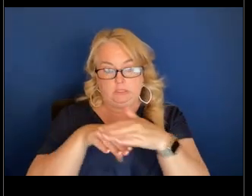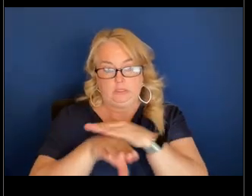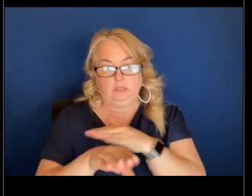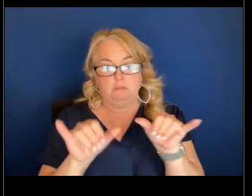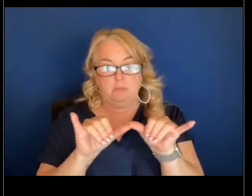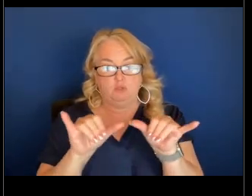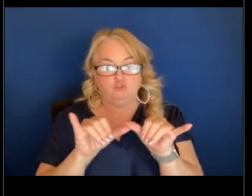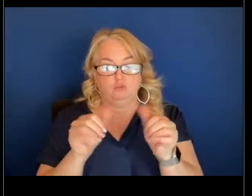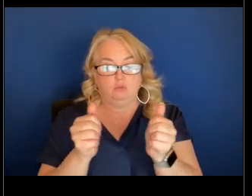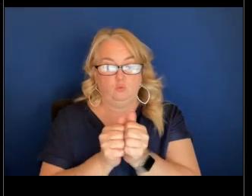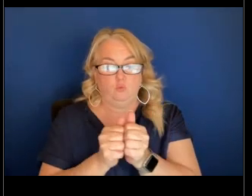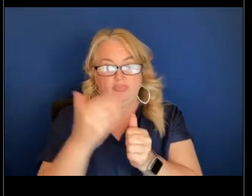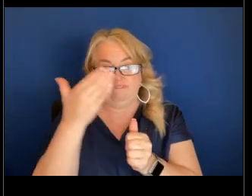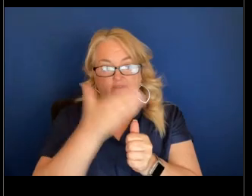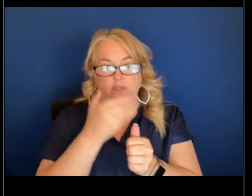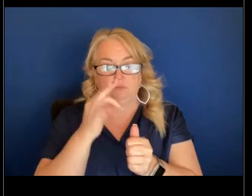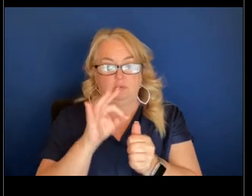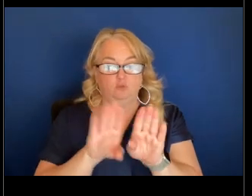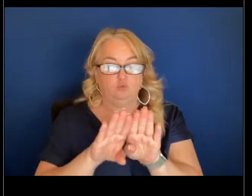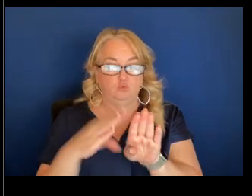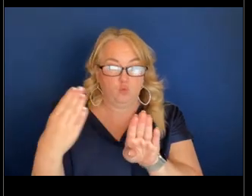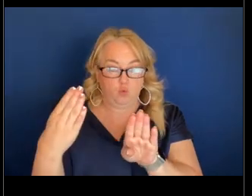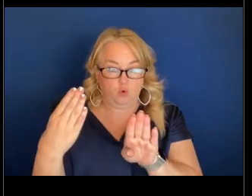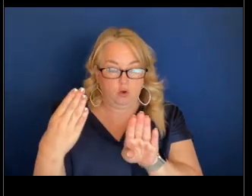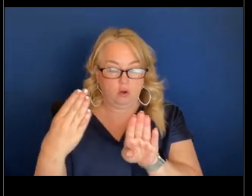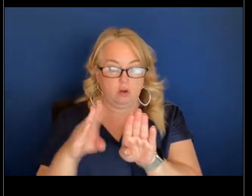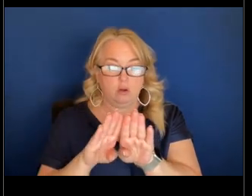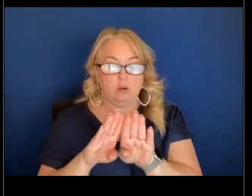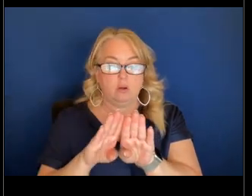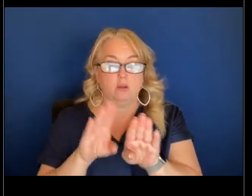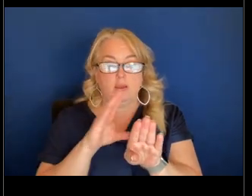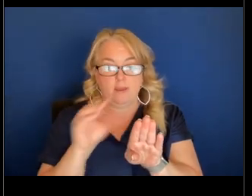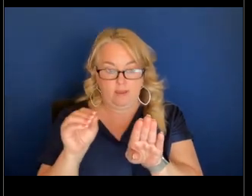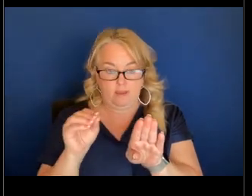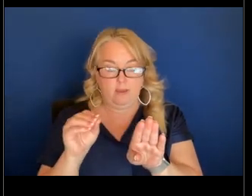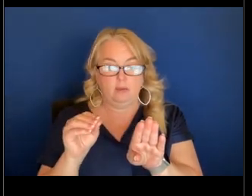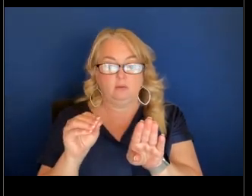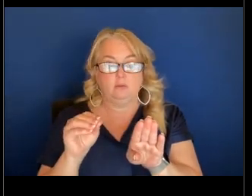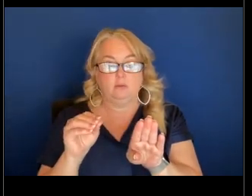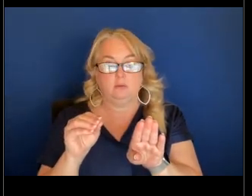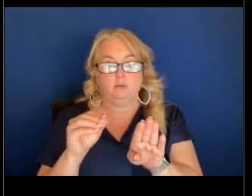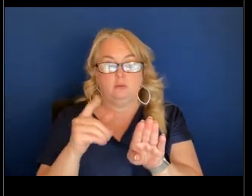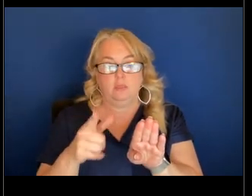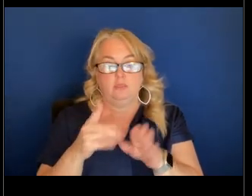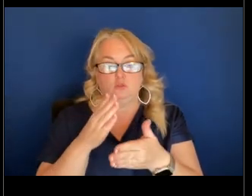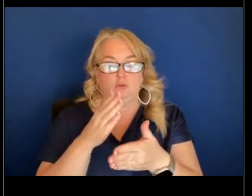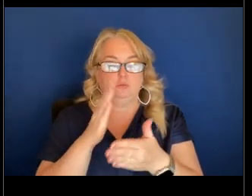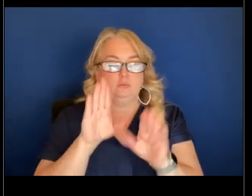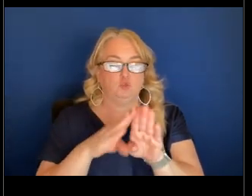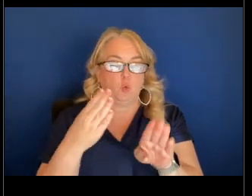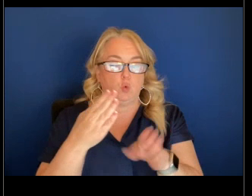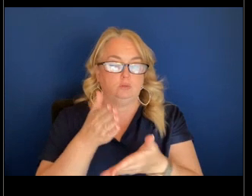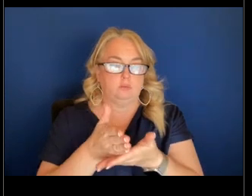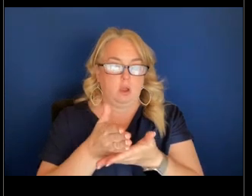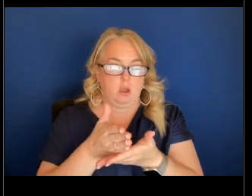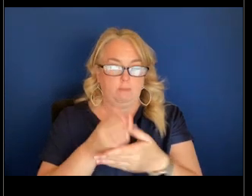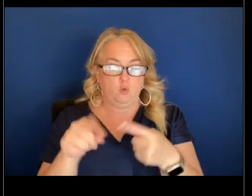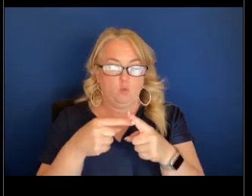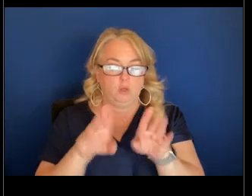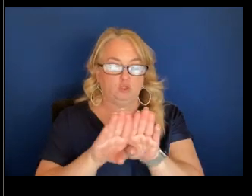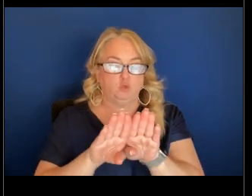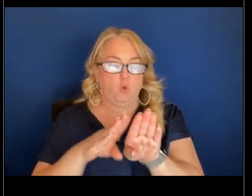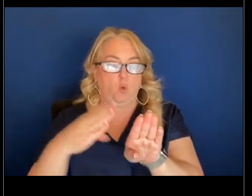between the face of the door and the opposing doorstop when the door is open